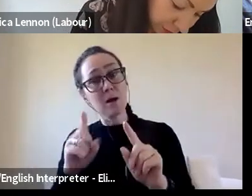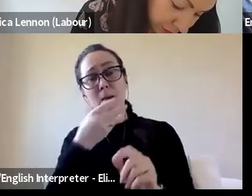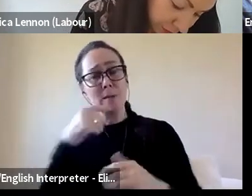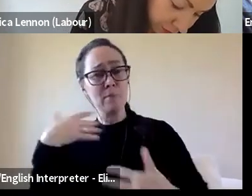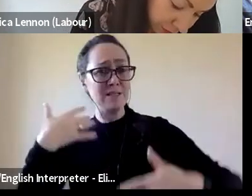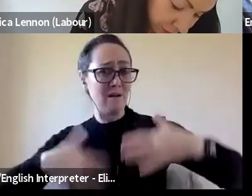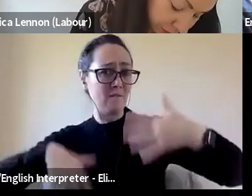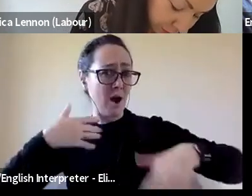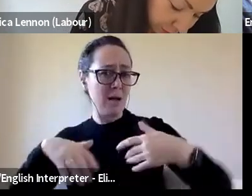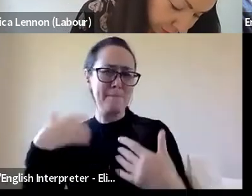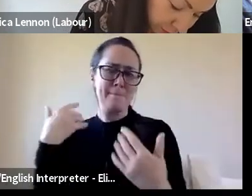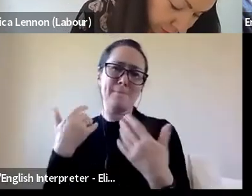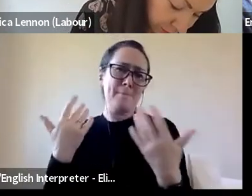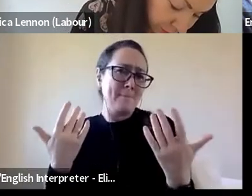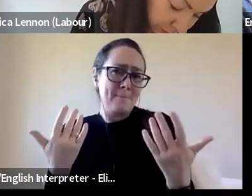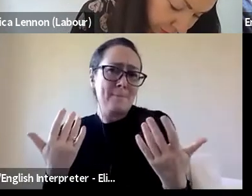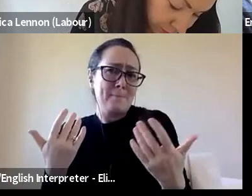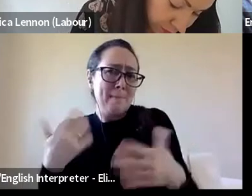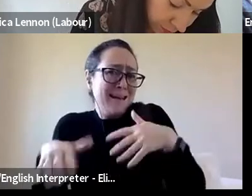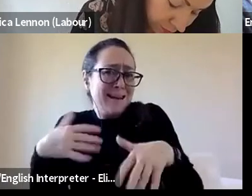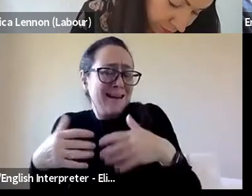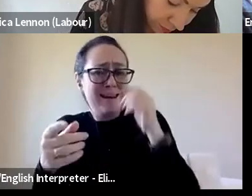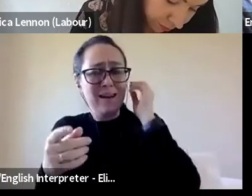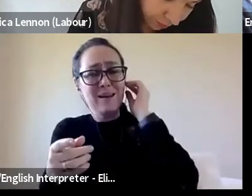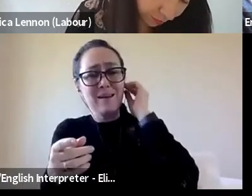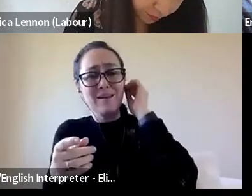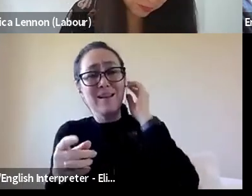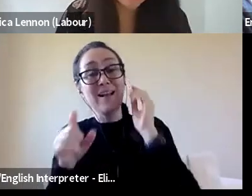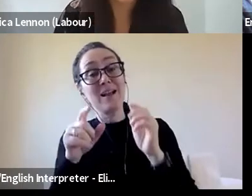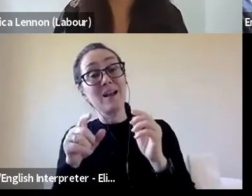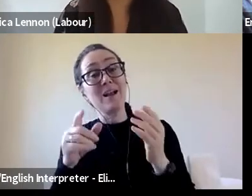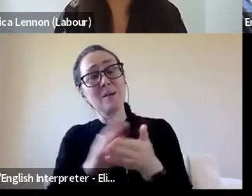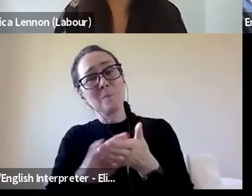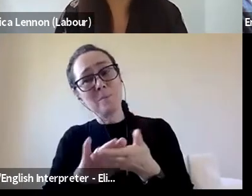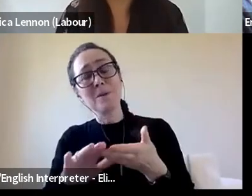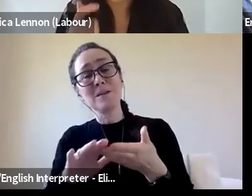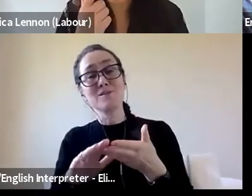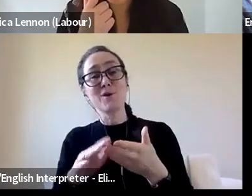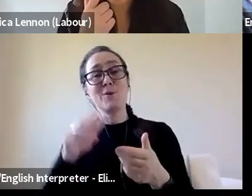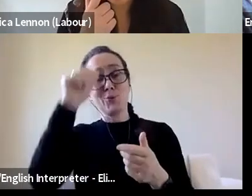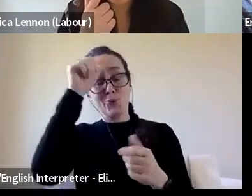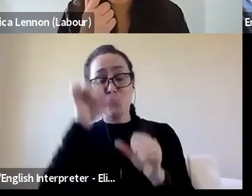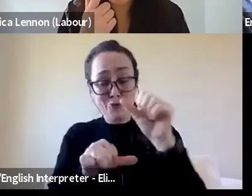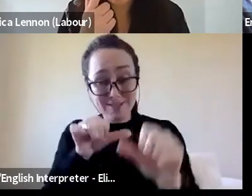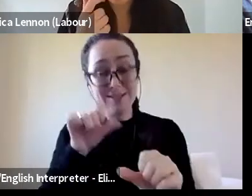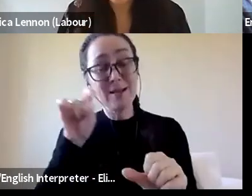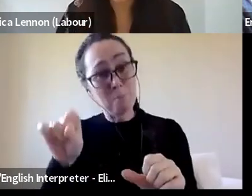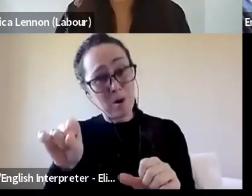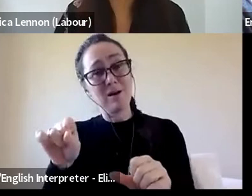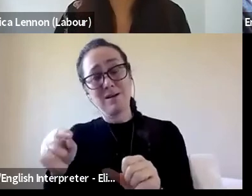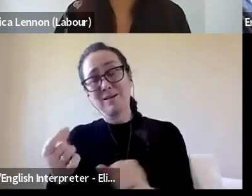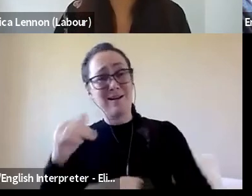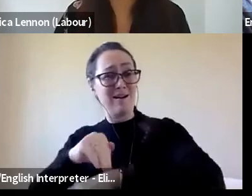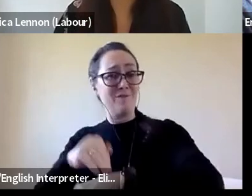can cause a wide number of problems for people, and that's sort of the immediate things I would like to see, as well as that